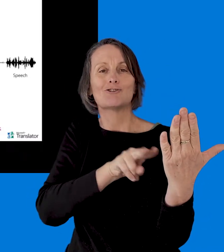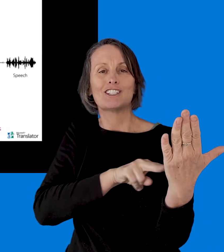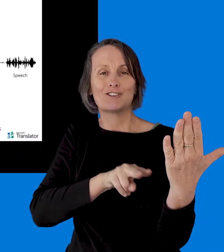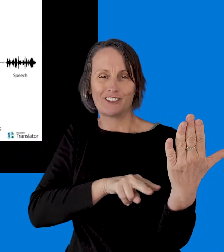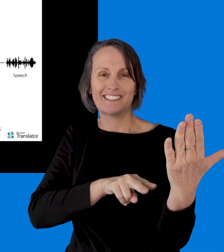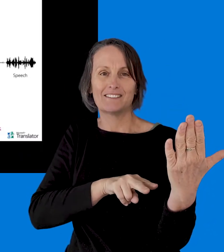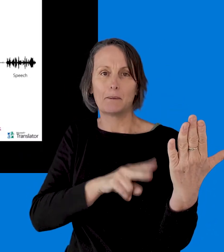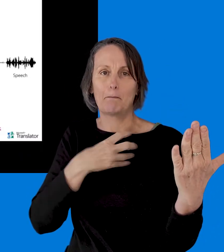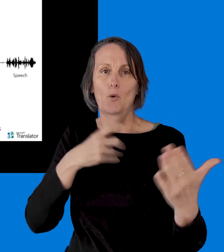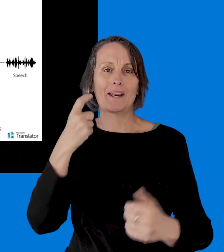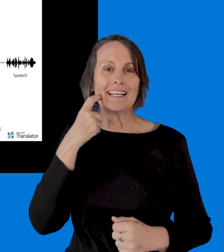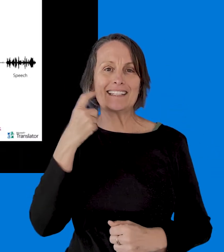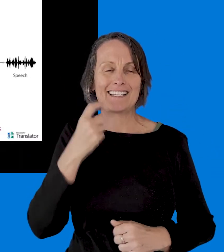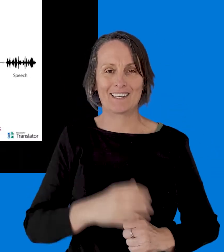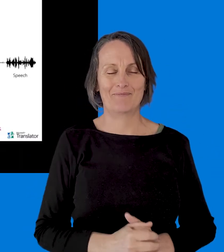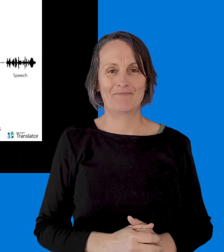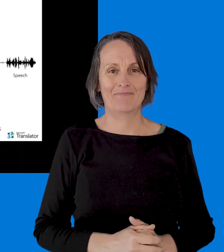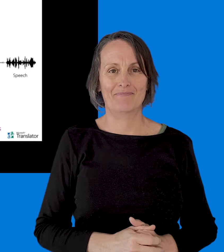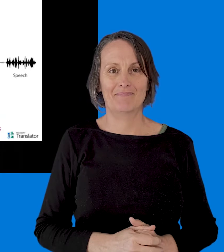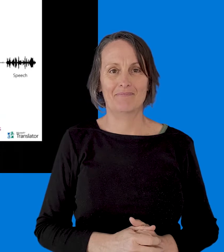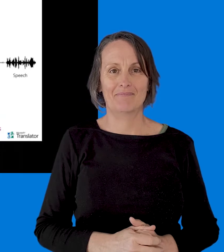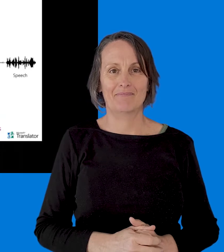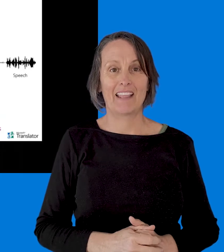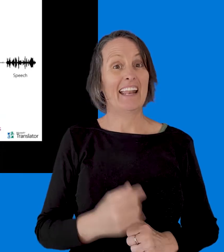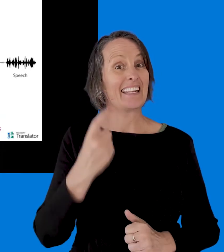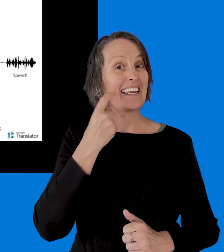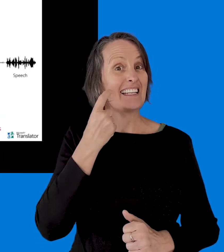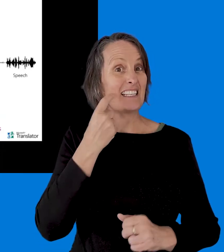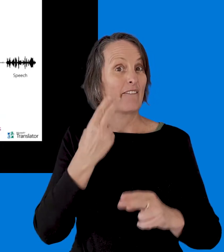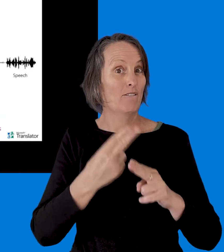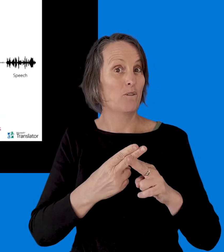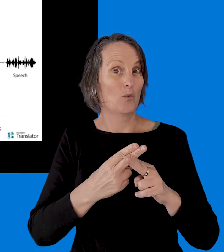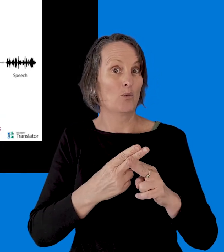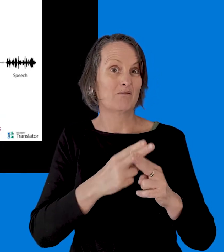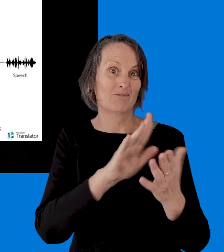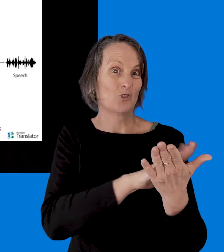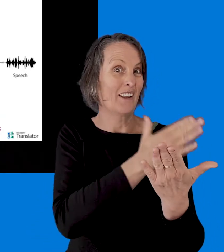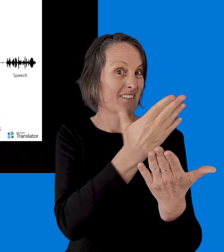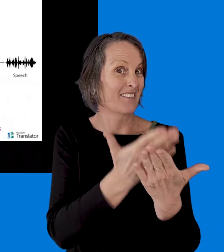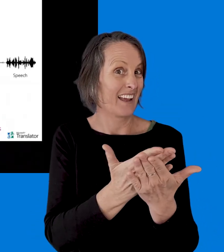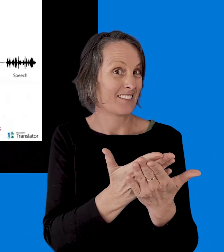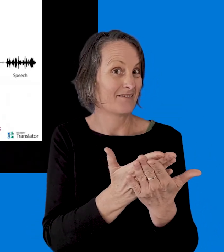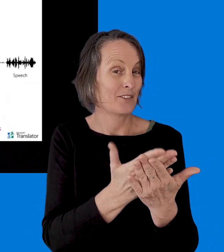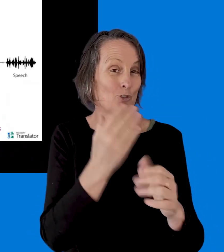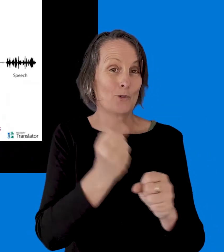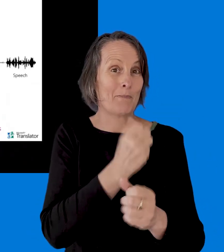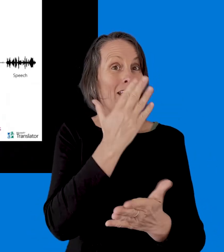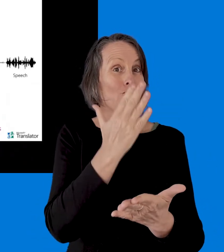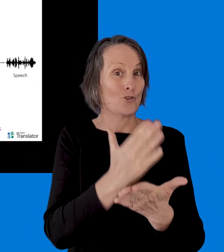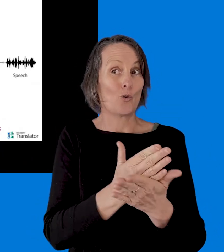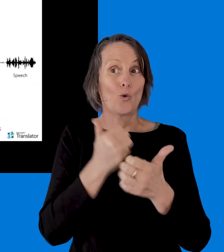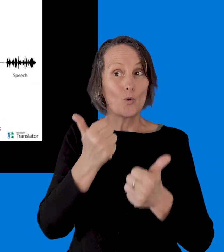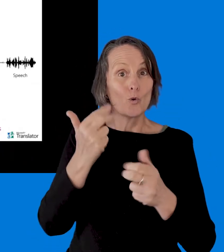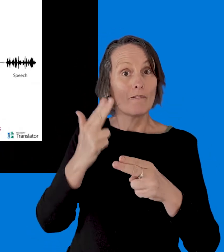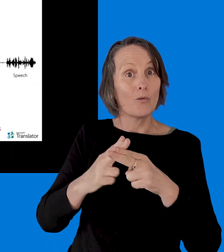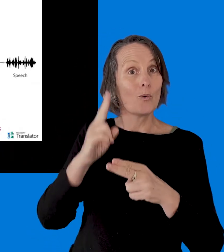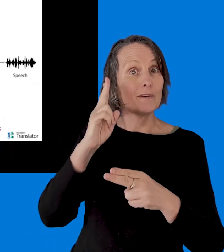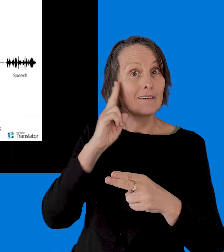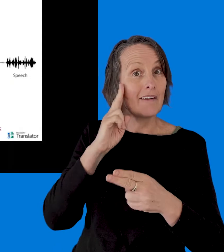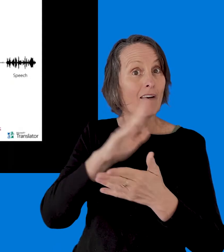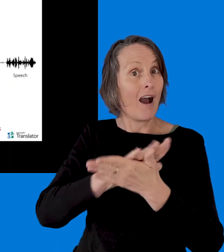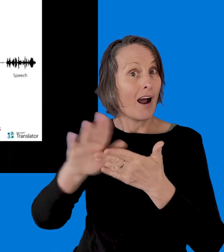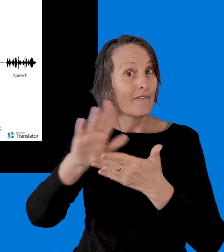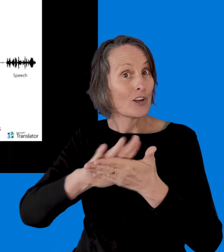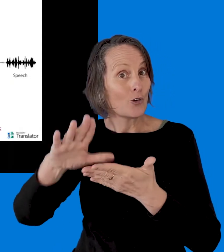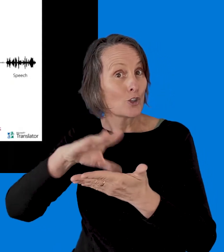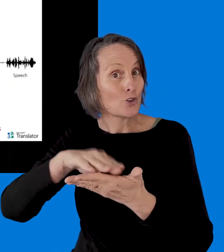the native language is, in this case, English, but it's also easier to translate. So one of the reasons we did this is to support both deaf and hard